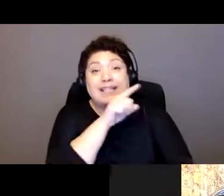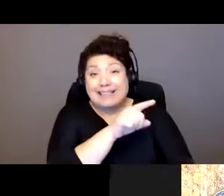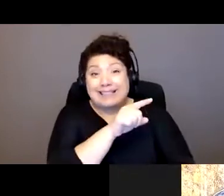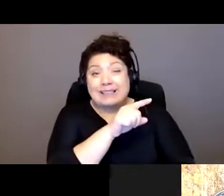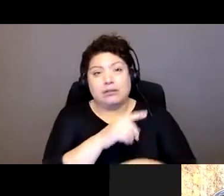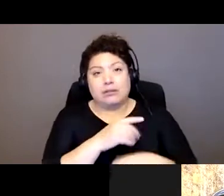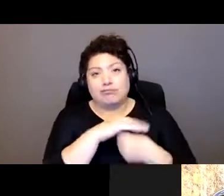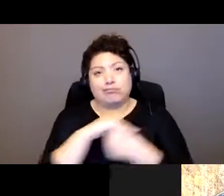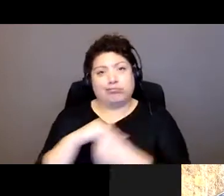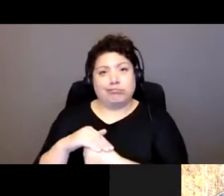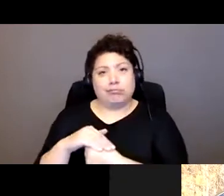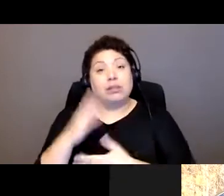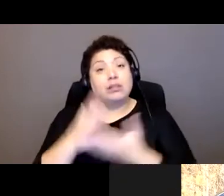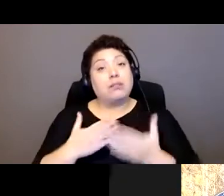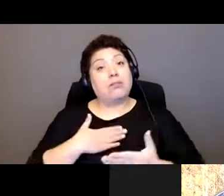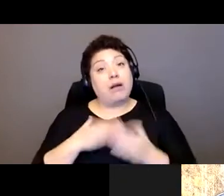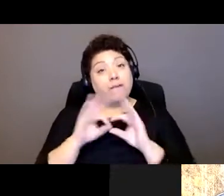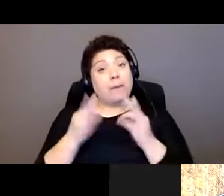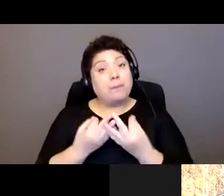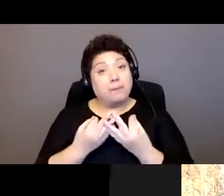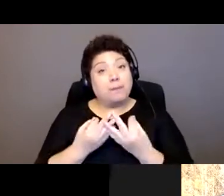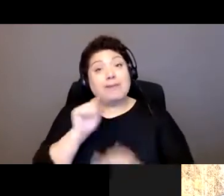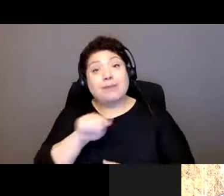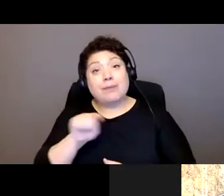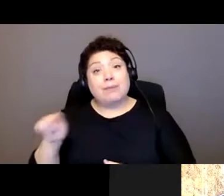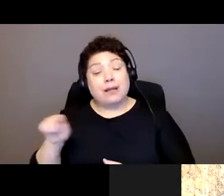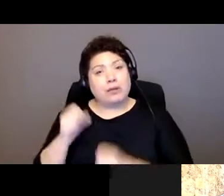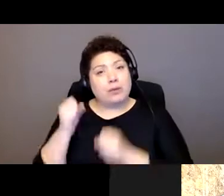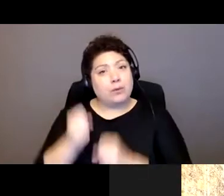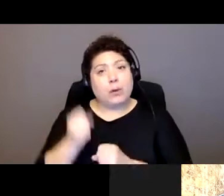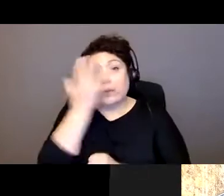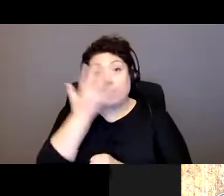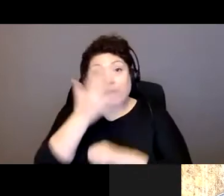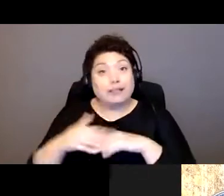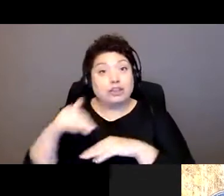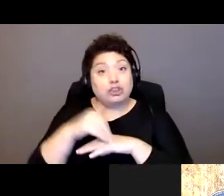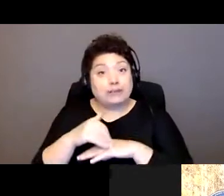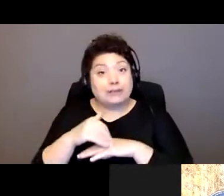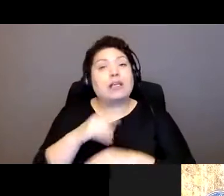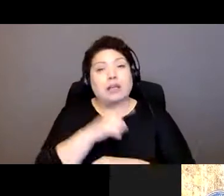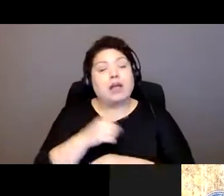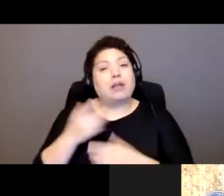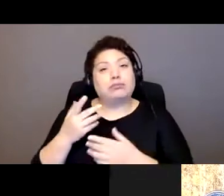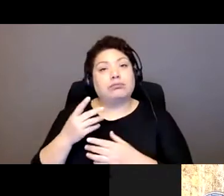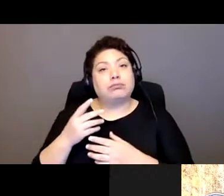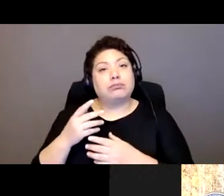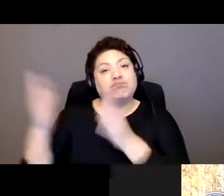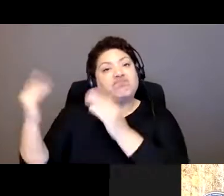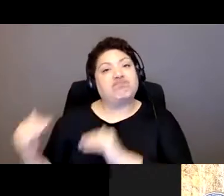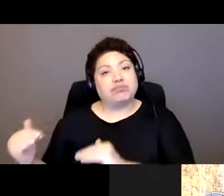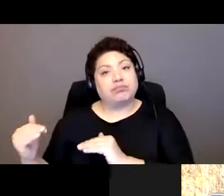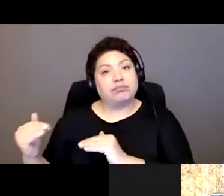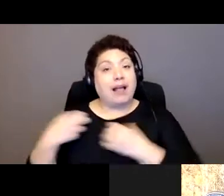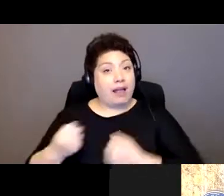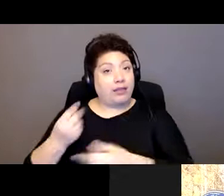family members that have died because they do look Indigenous, and they don't get the same type of care, and they're not tended to in the right amount of time.